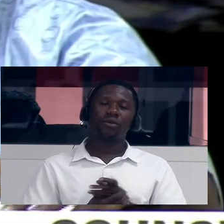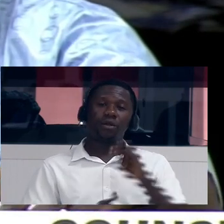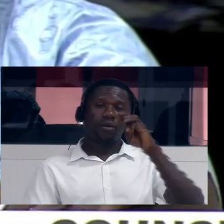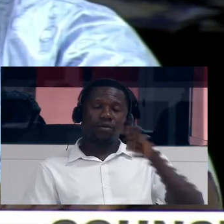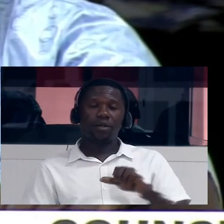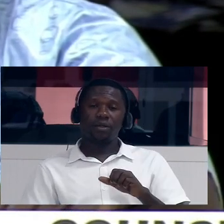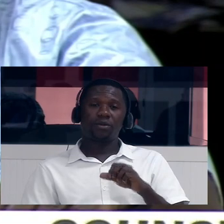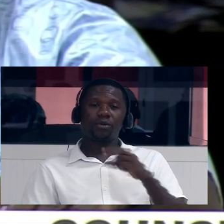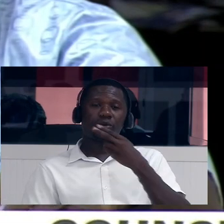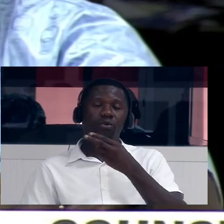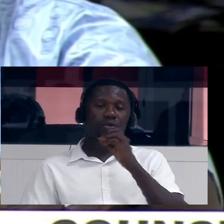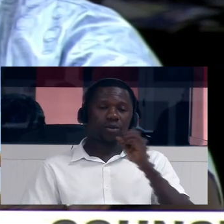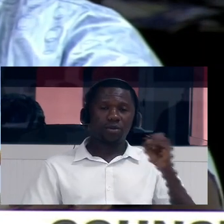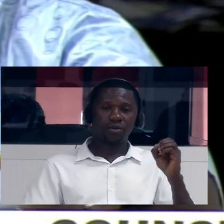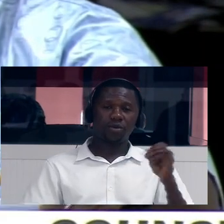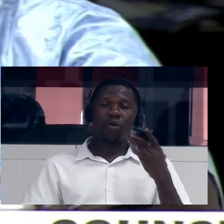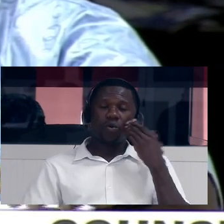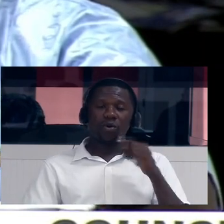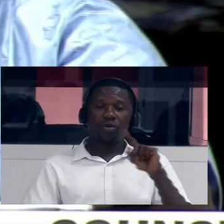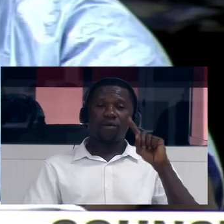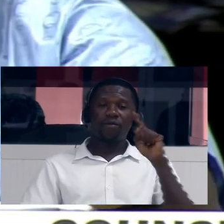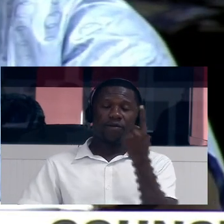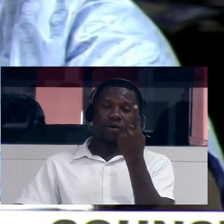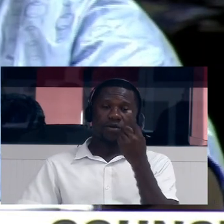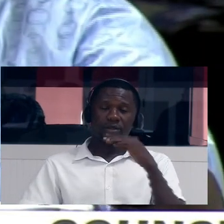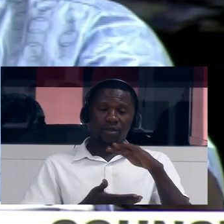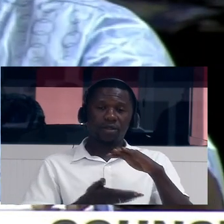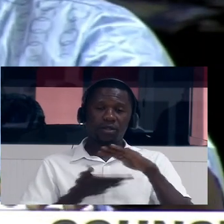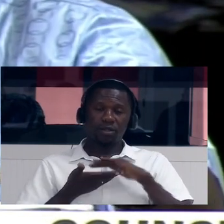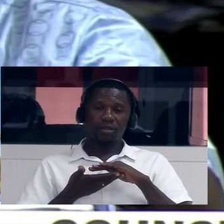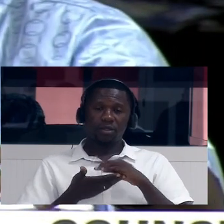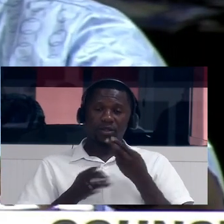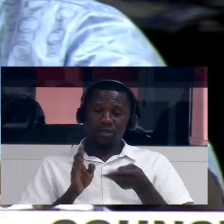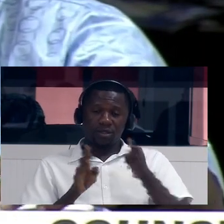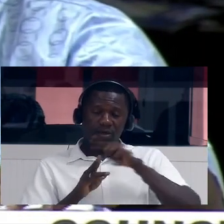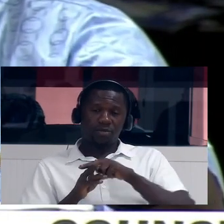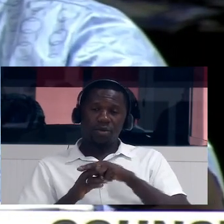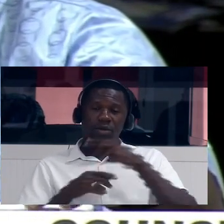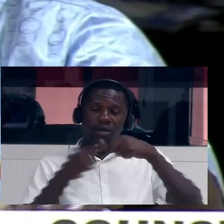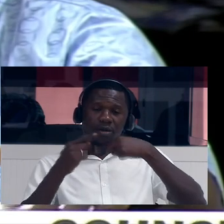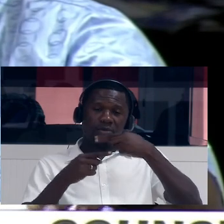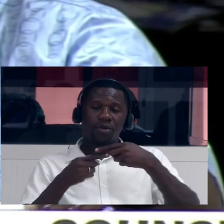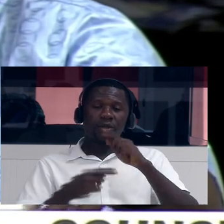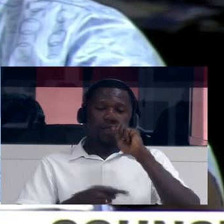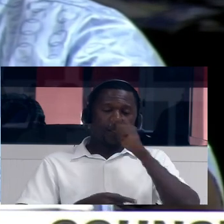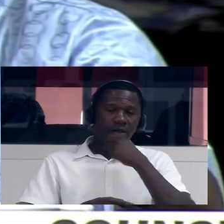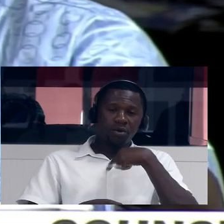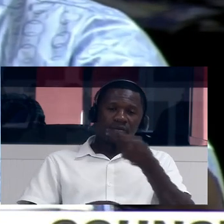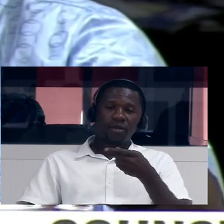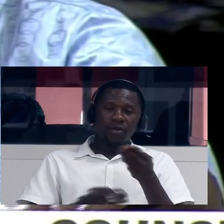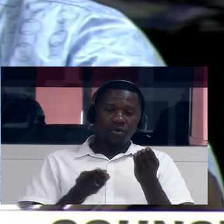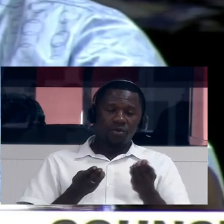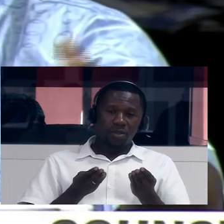March 2000, when you first received these reports about the death of a